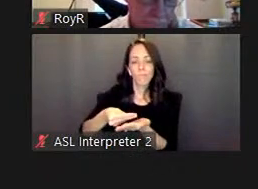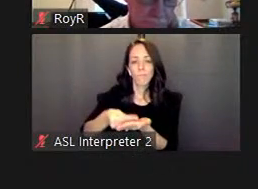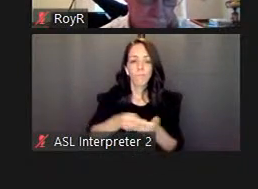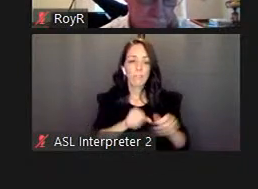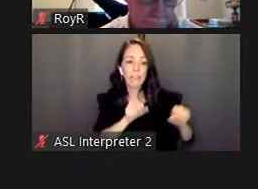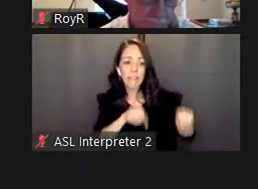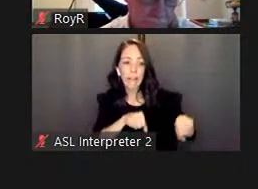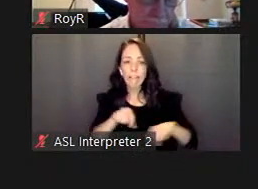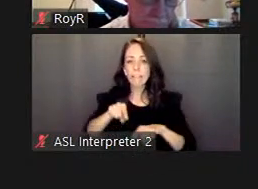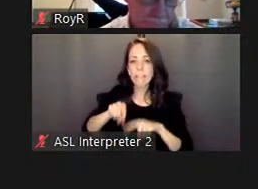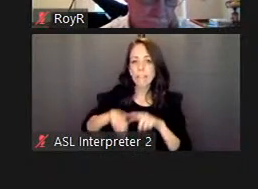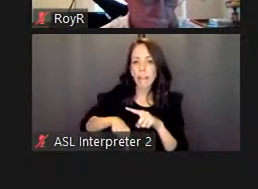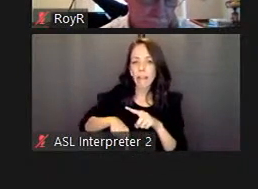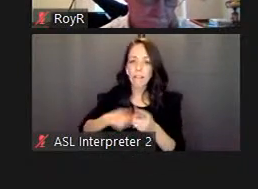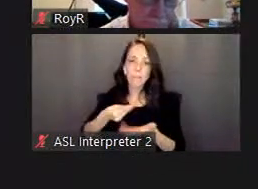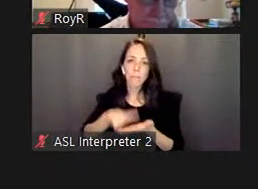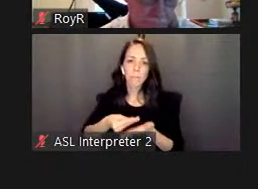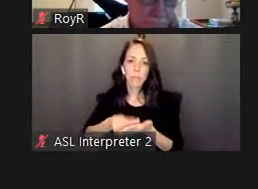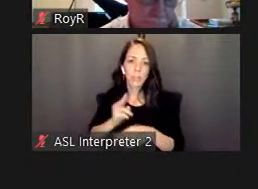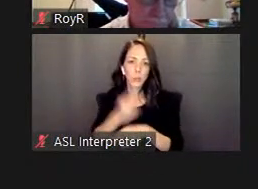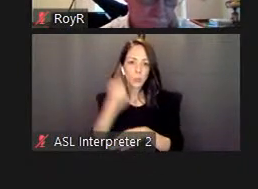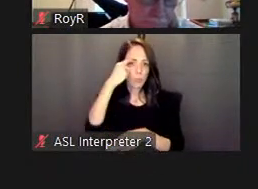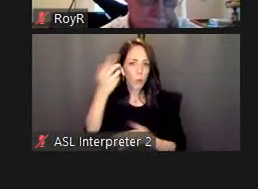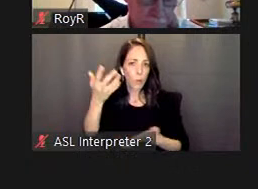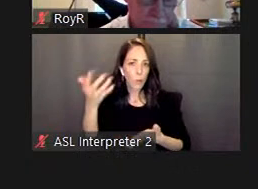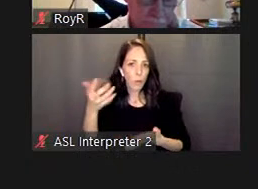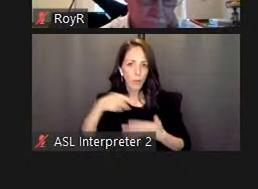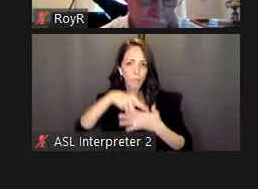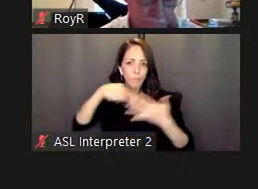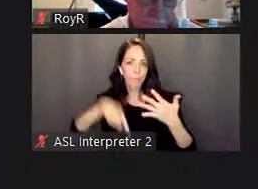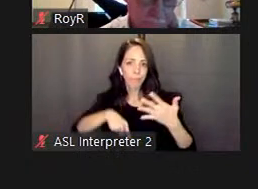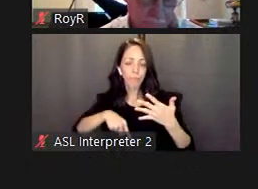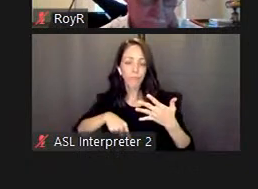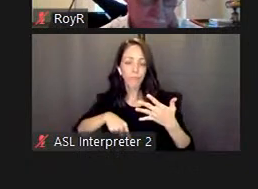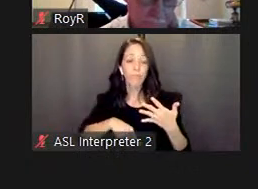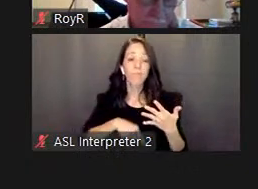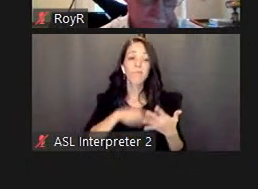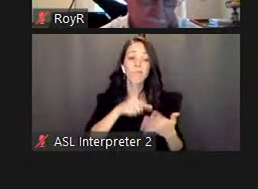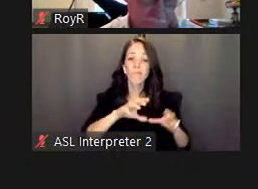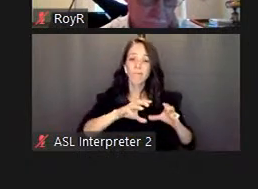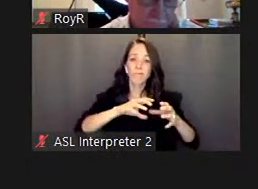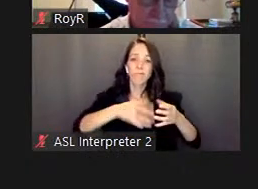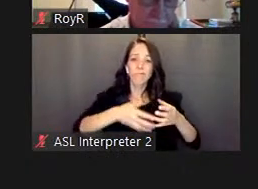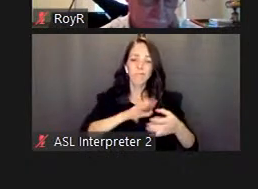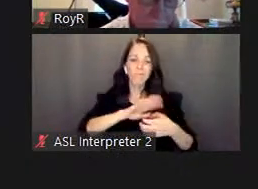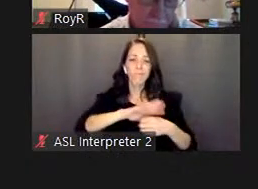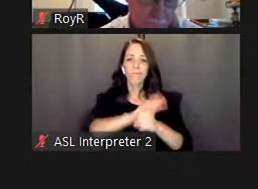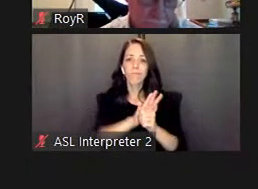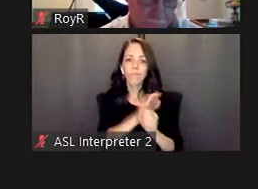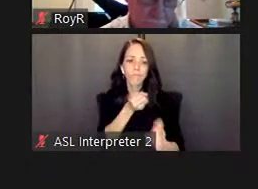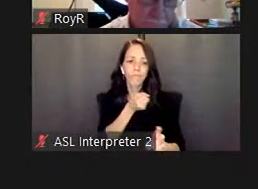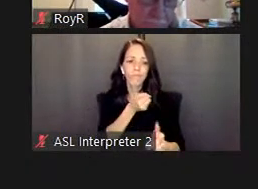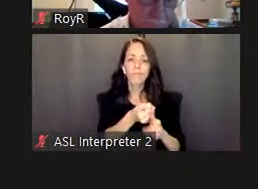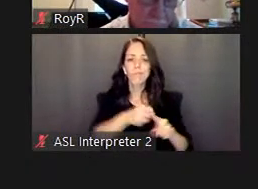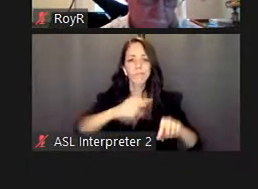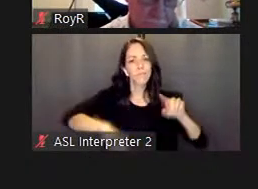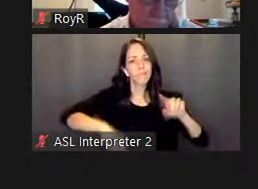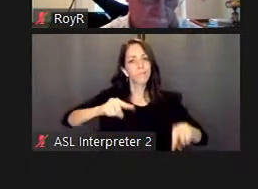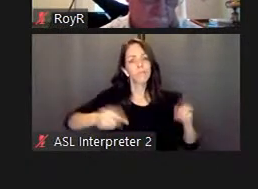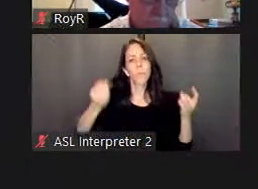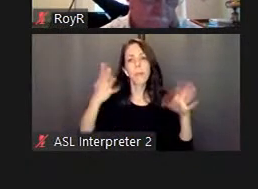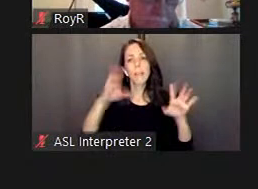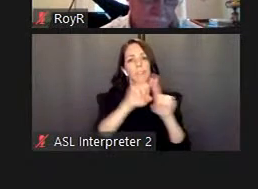and cannot use the funding on. However, in responding to the pandemic and its many diverse impacts, we have much